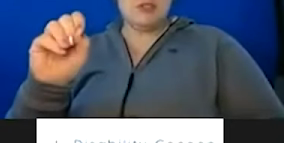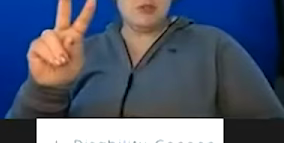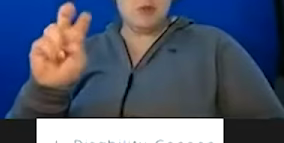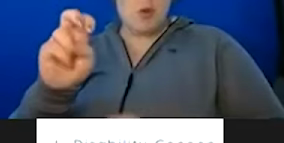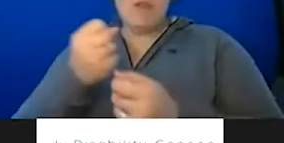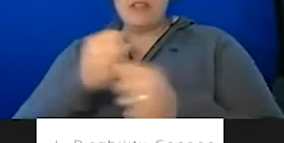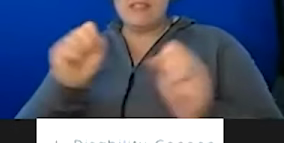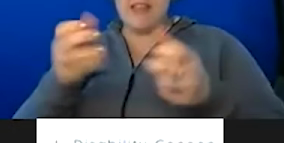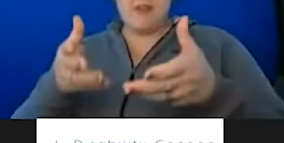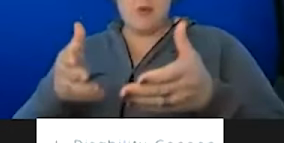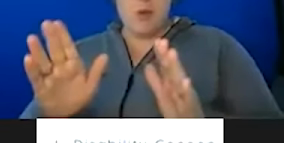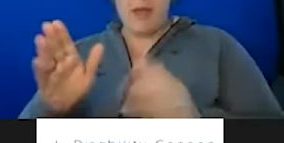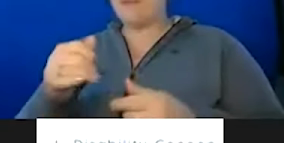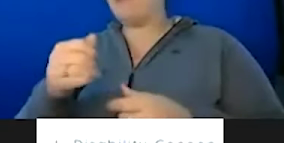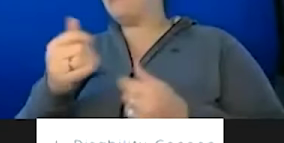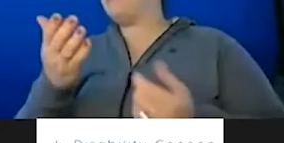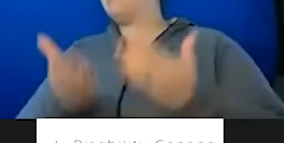to